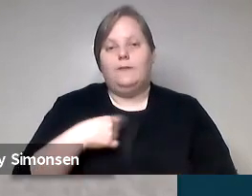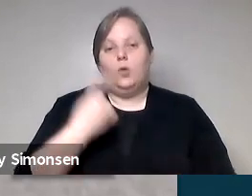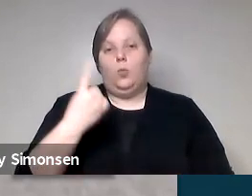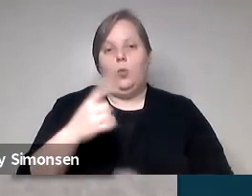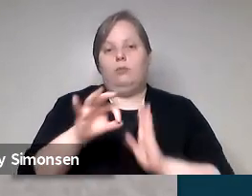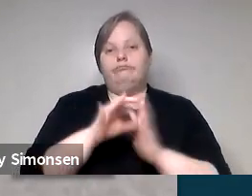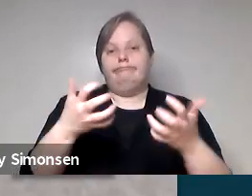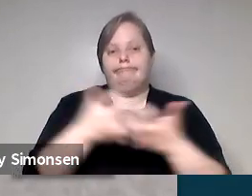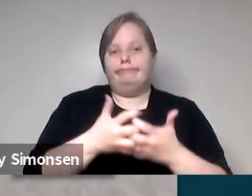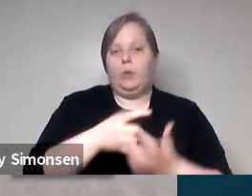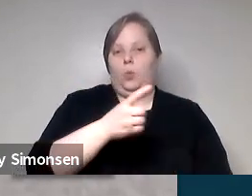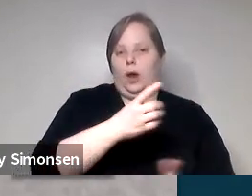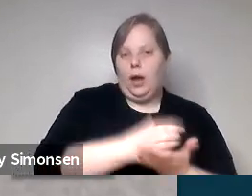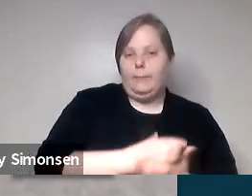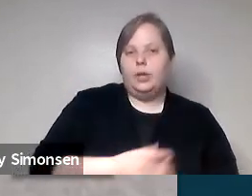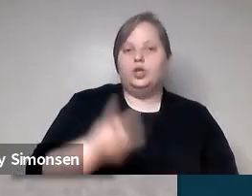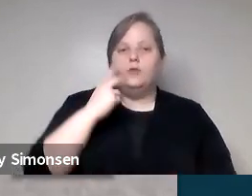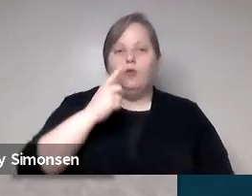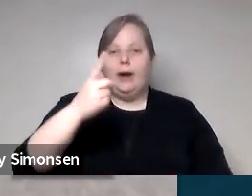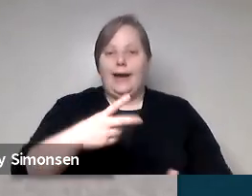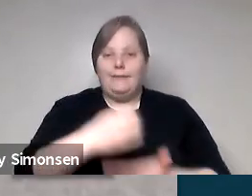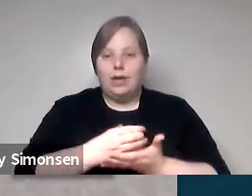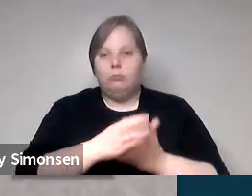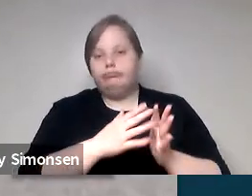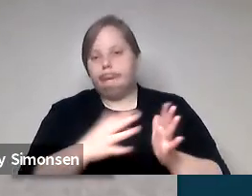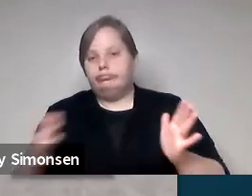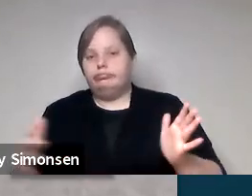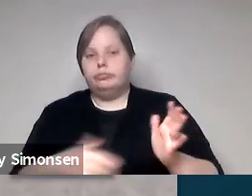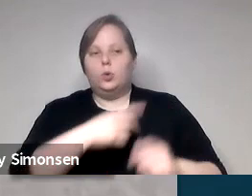1 cup, 2 for the 1/2 cup, and so on up.